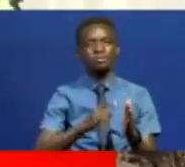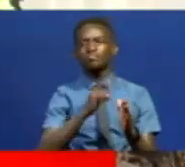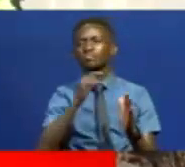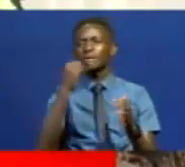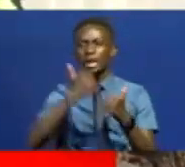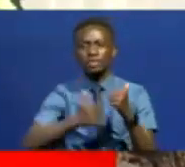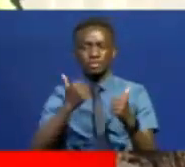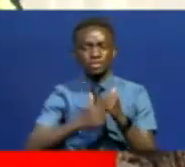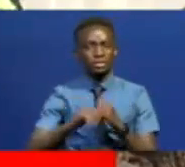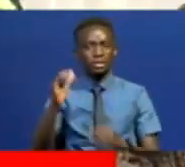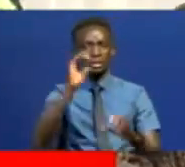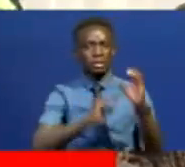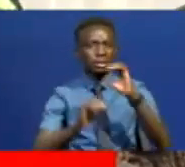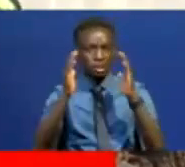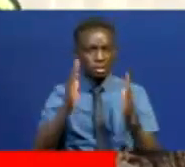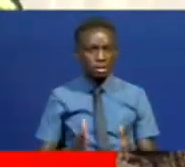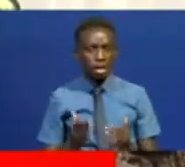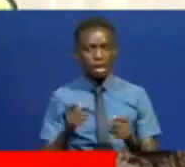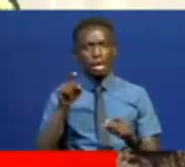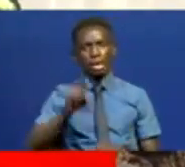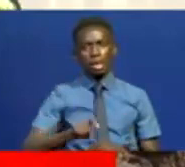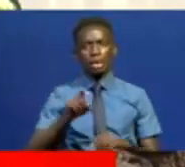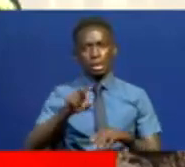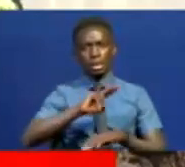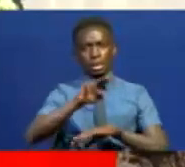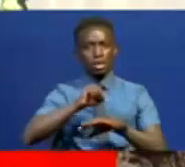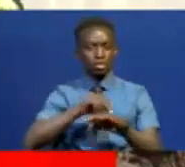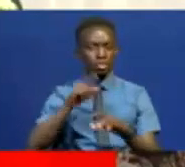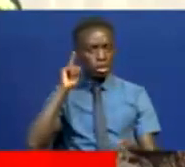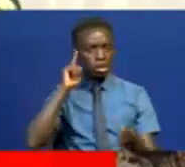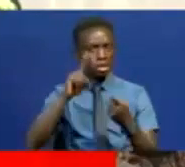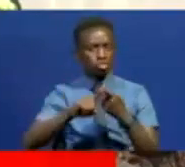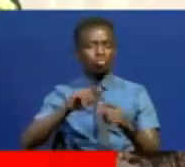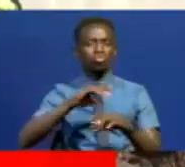nation is to satisfy their